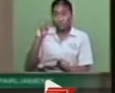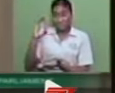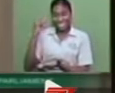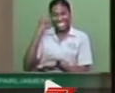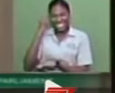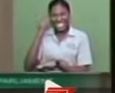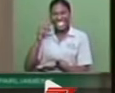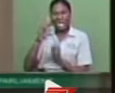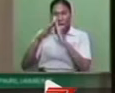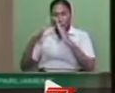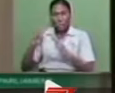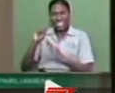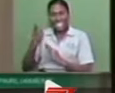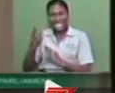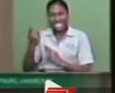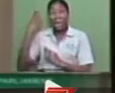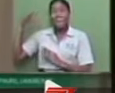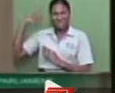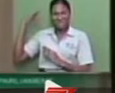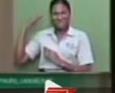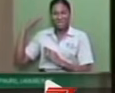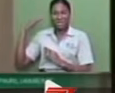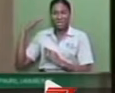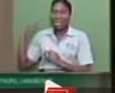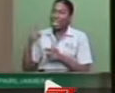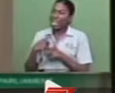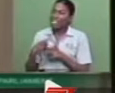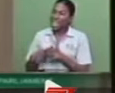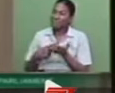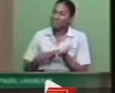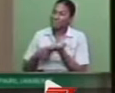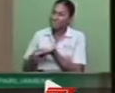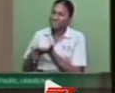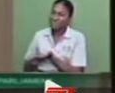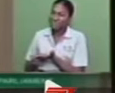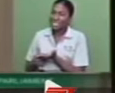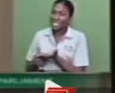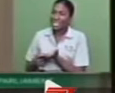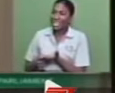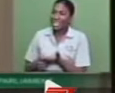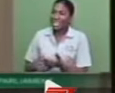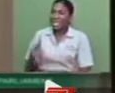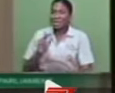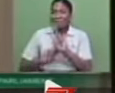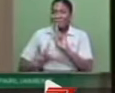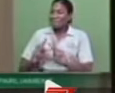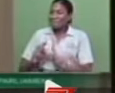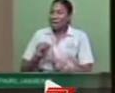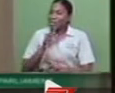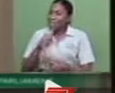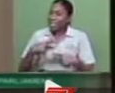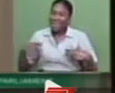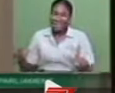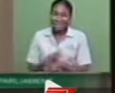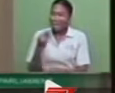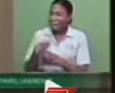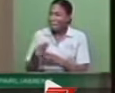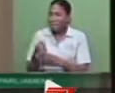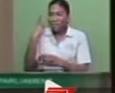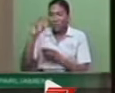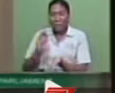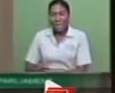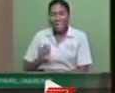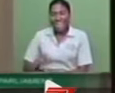tax in the proposed matter could potentially impact on investments. And after we evaluated the feedback, we decided